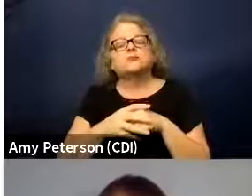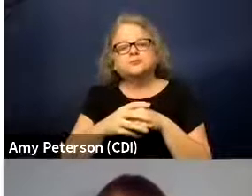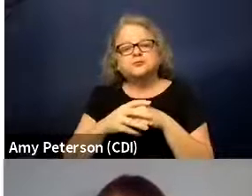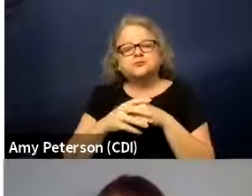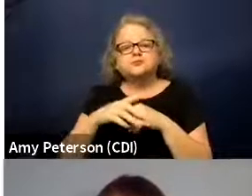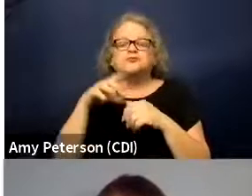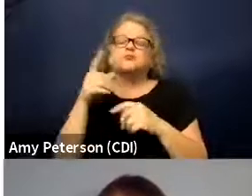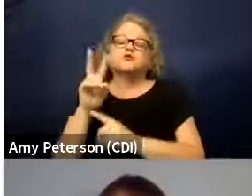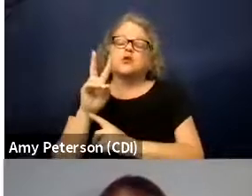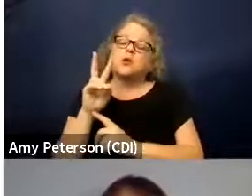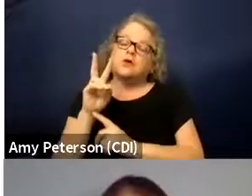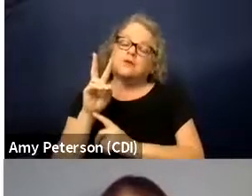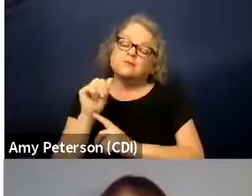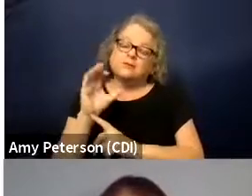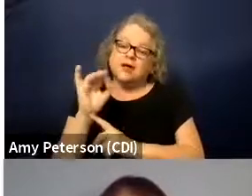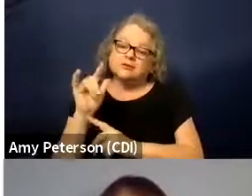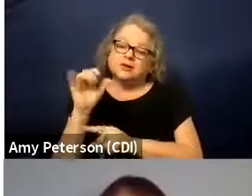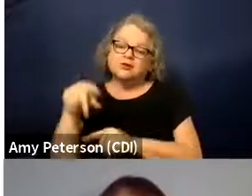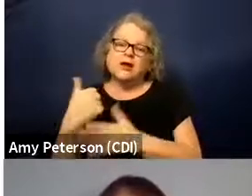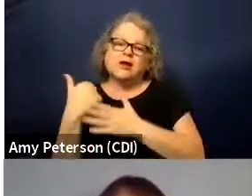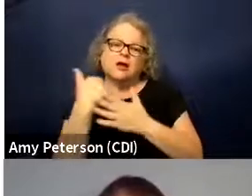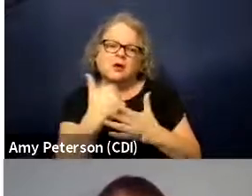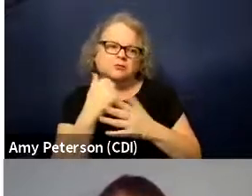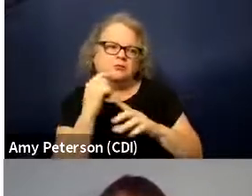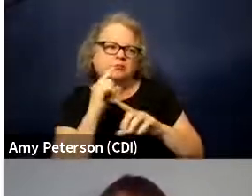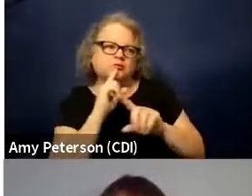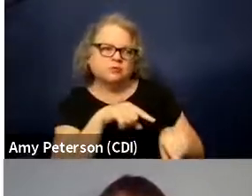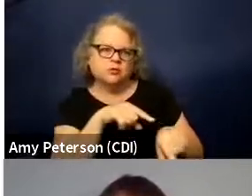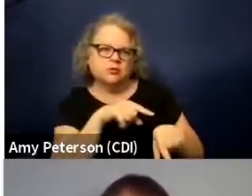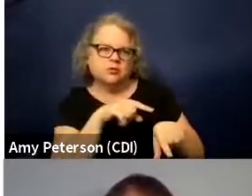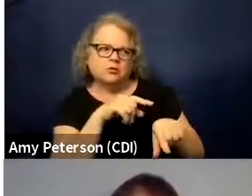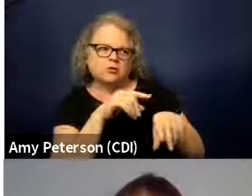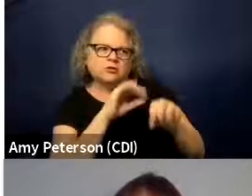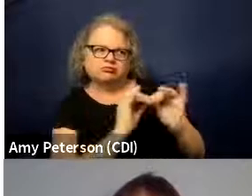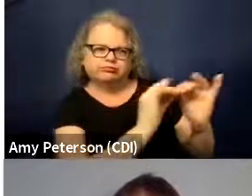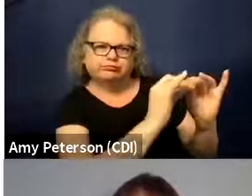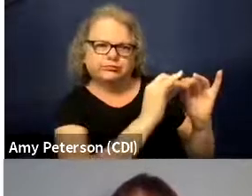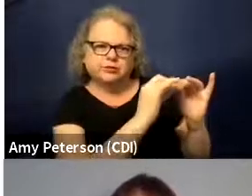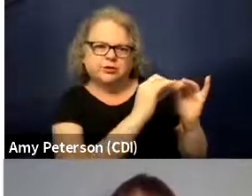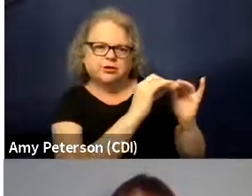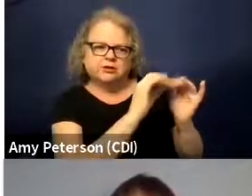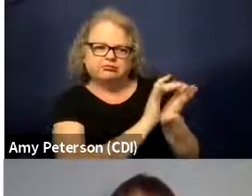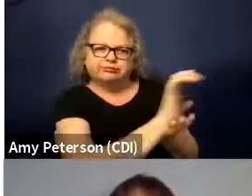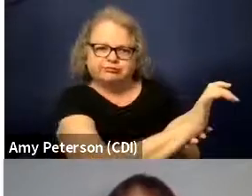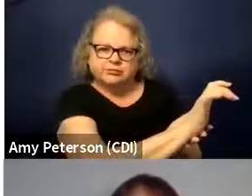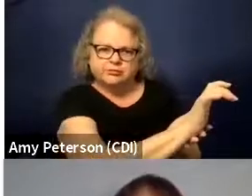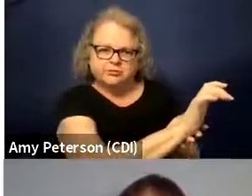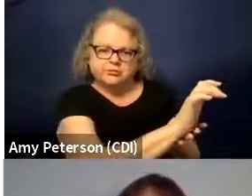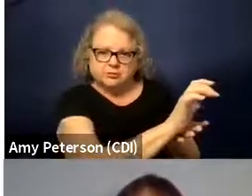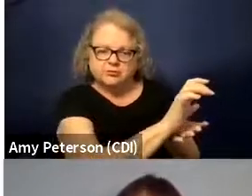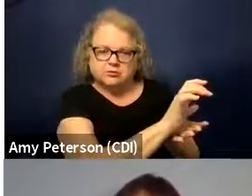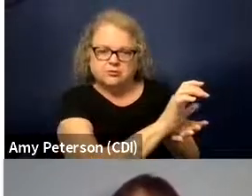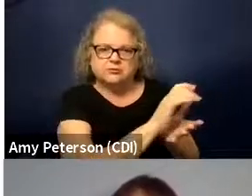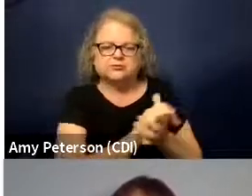get rid of the virus so that you don't get as much severe disease. You may get mild symptoms and it